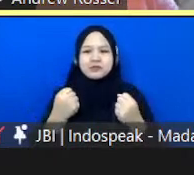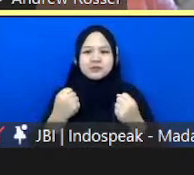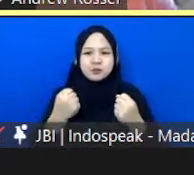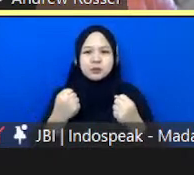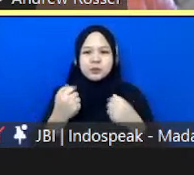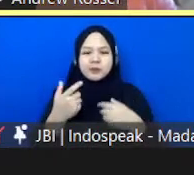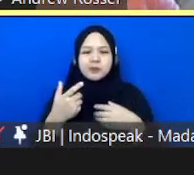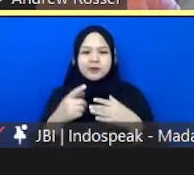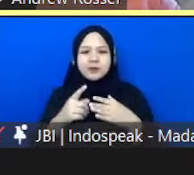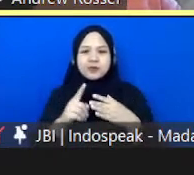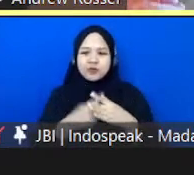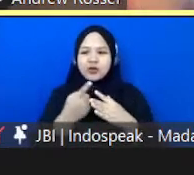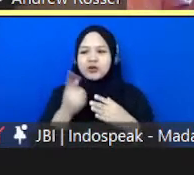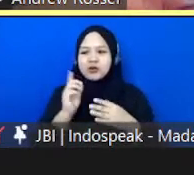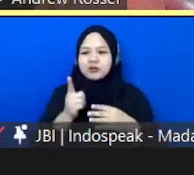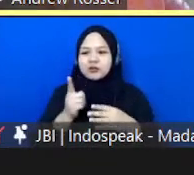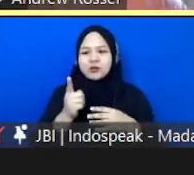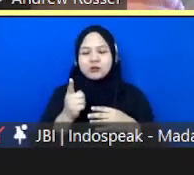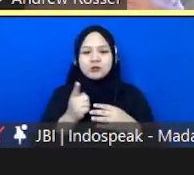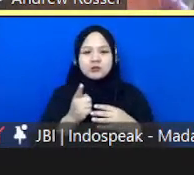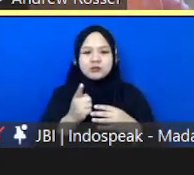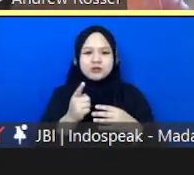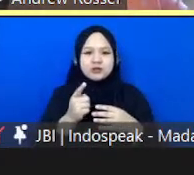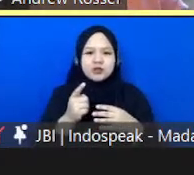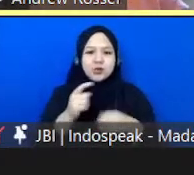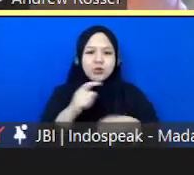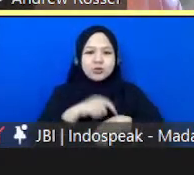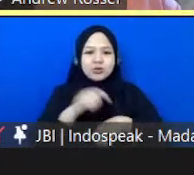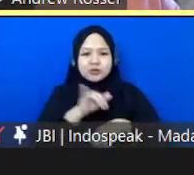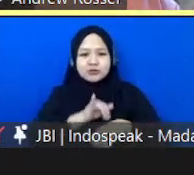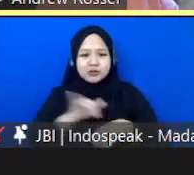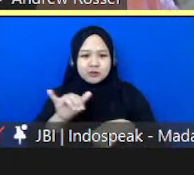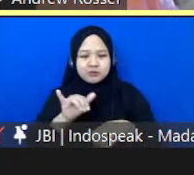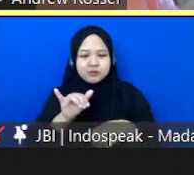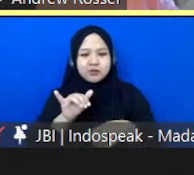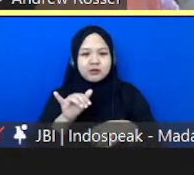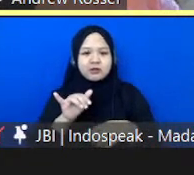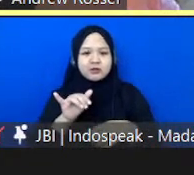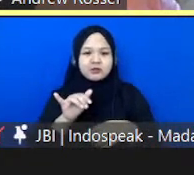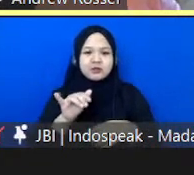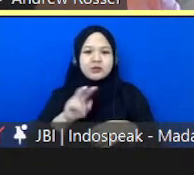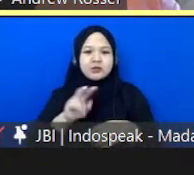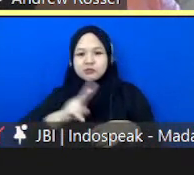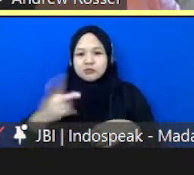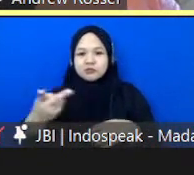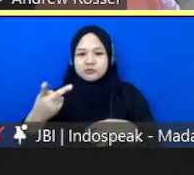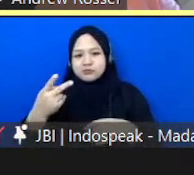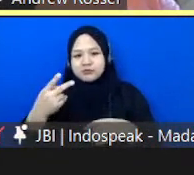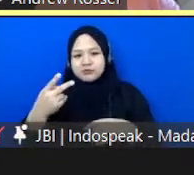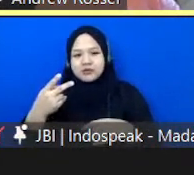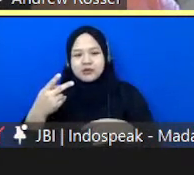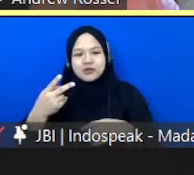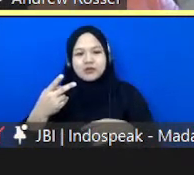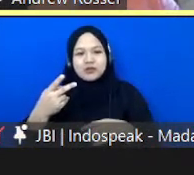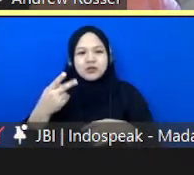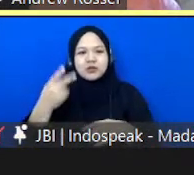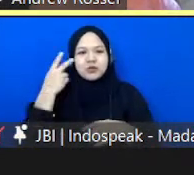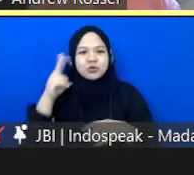fall of the New Order. At the same time that there's been a broad shift towards a more rights-oriented